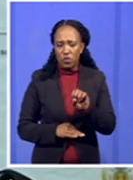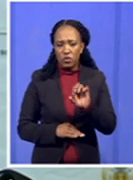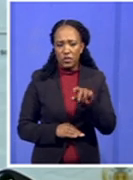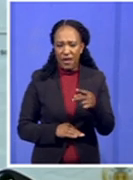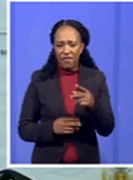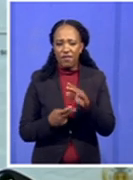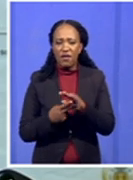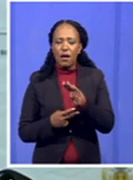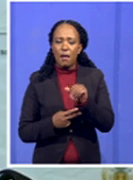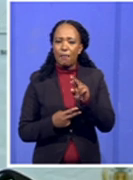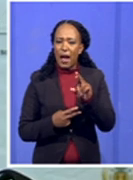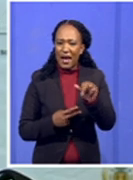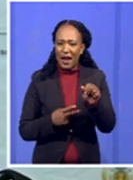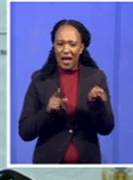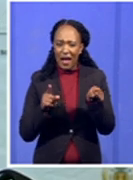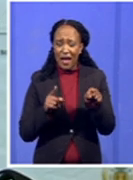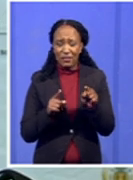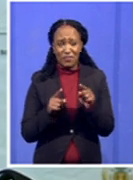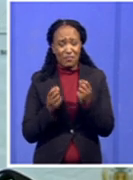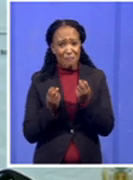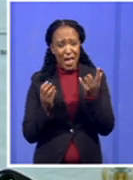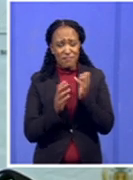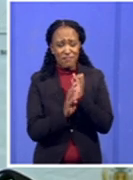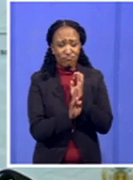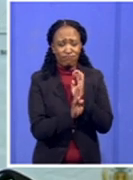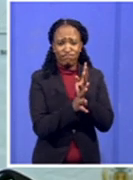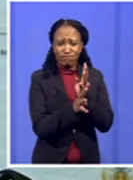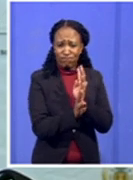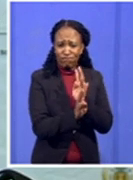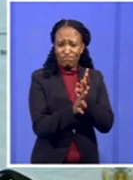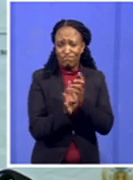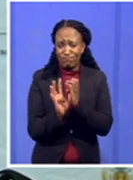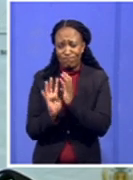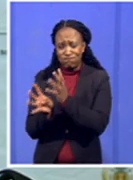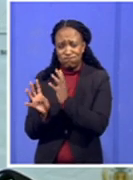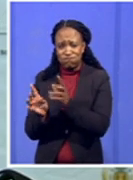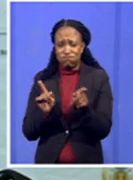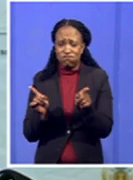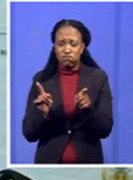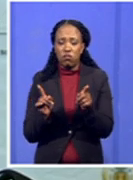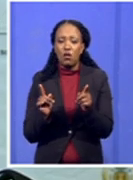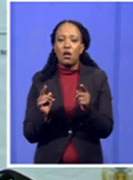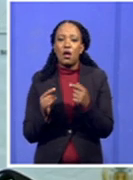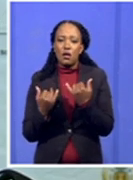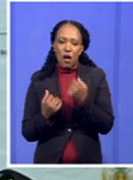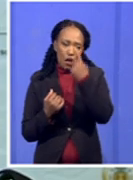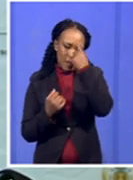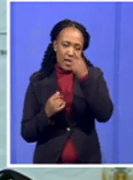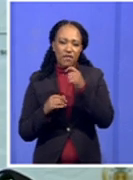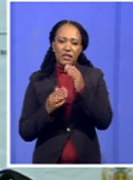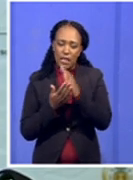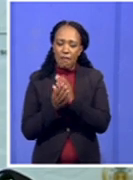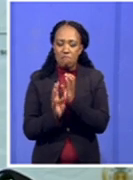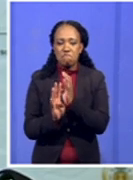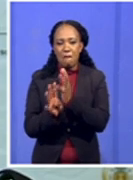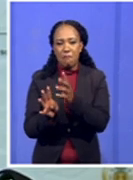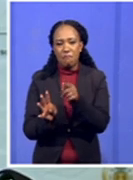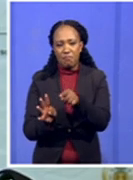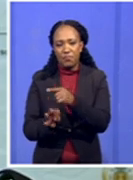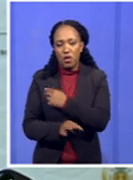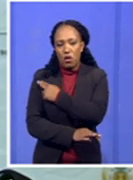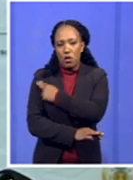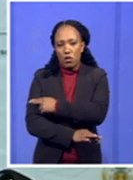Baragwanath, who have taken a lot of strain, and we believe that increasingly that will be reduced. We are also grateful to the